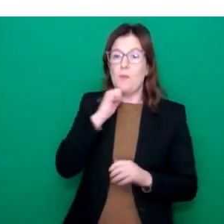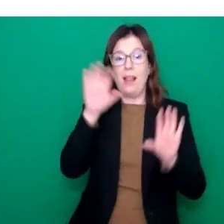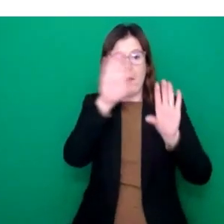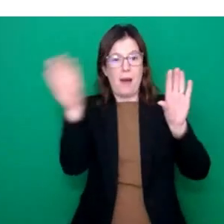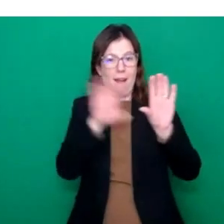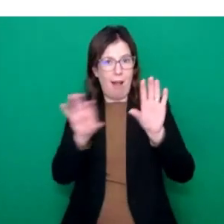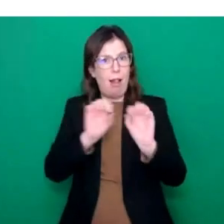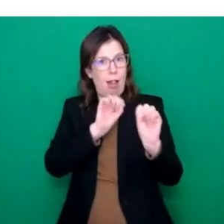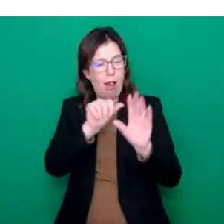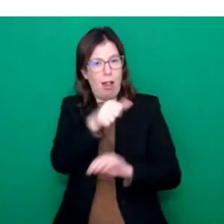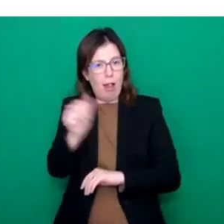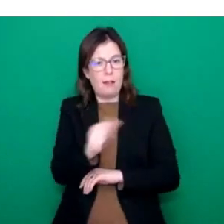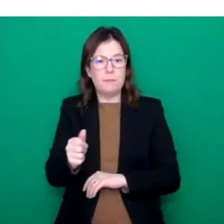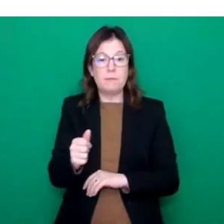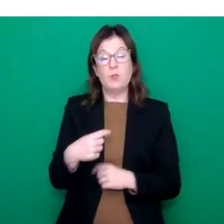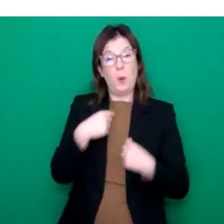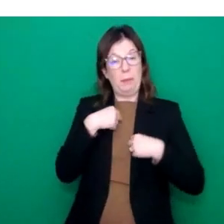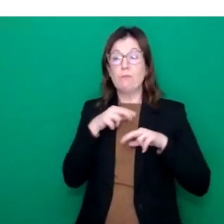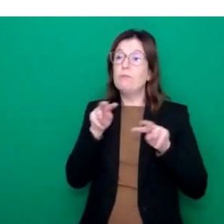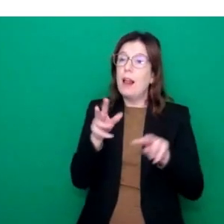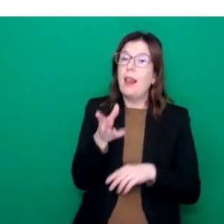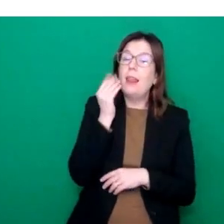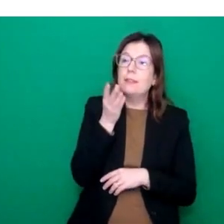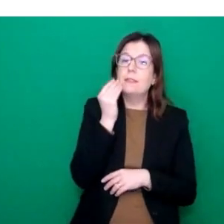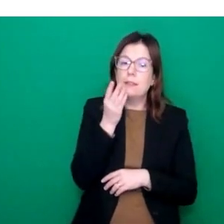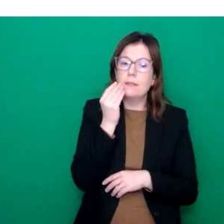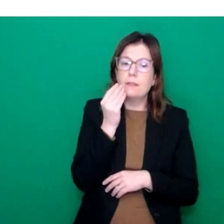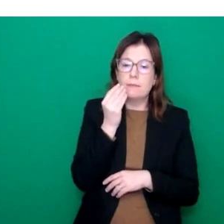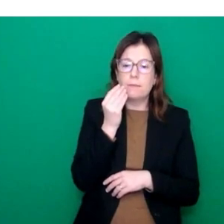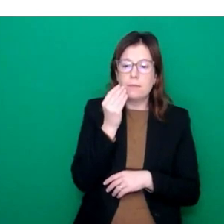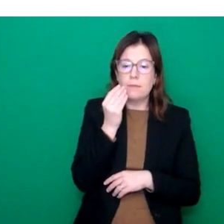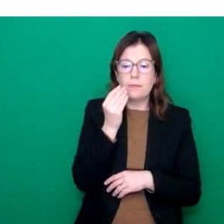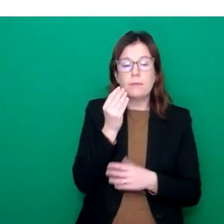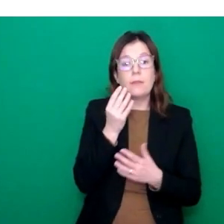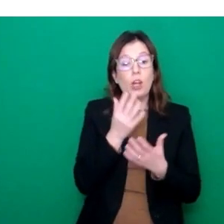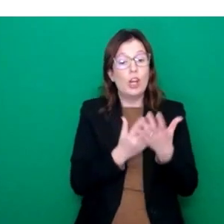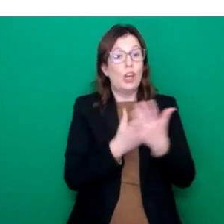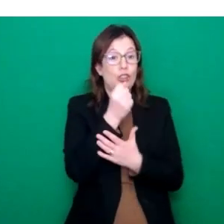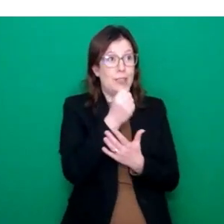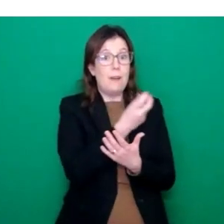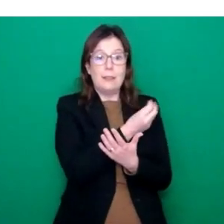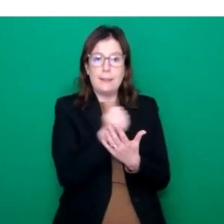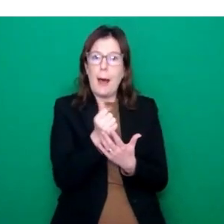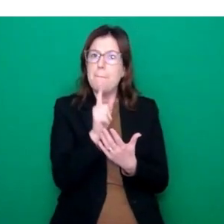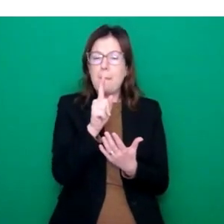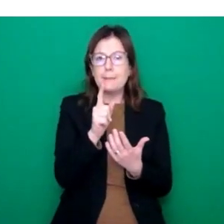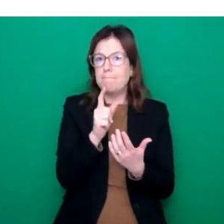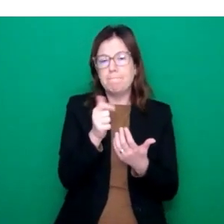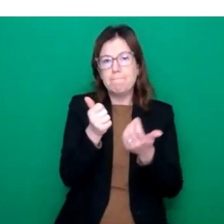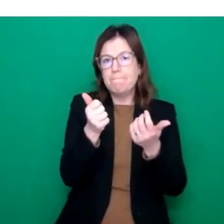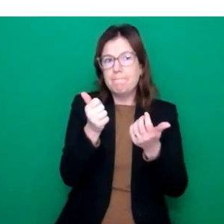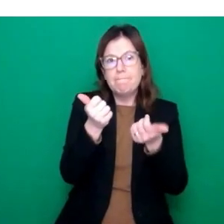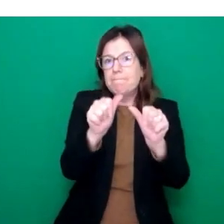was I suppose a theme of, some things have been achieved, but we've got a long way to go. I suppose Paul talked